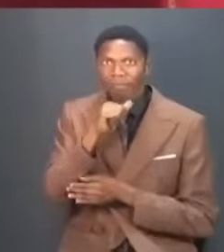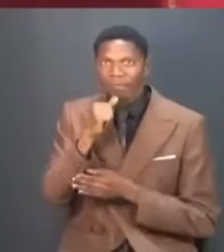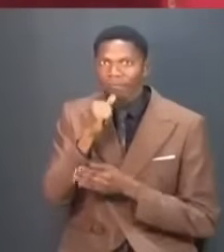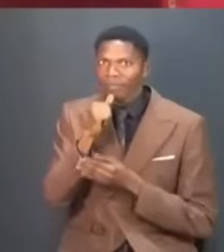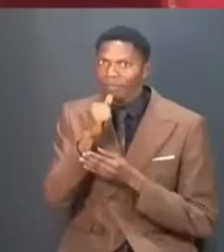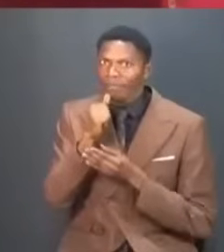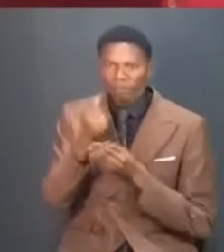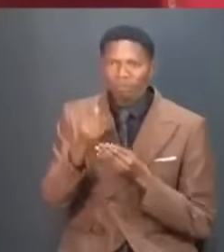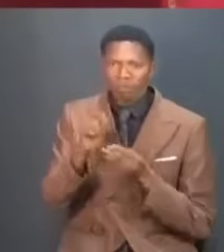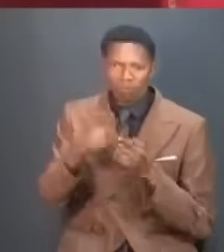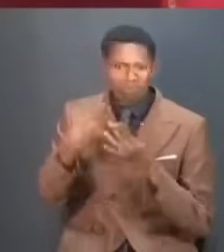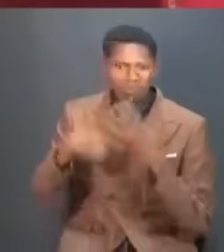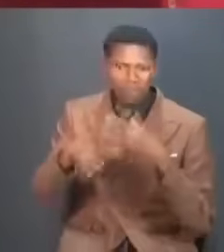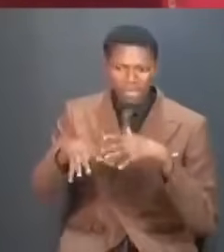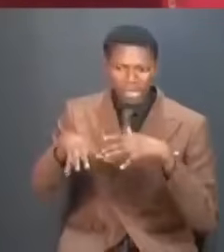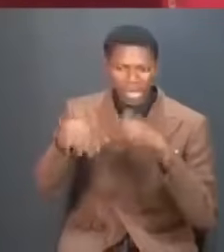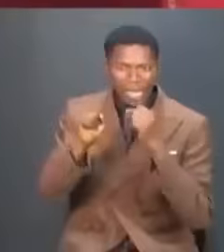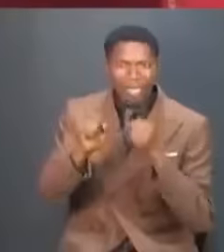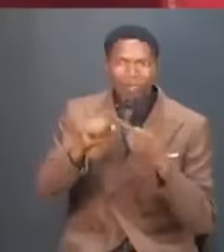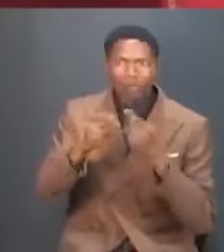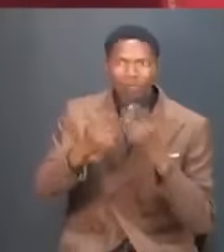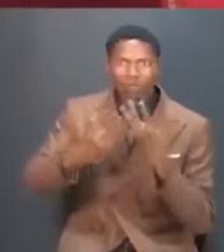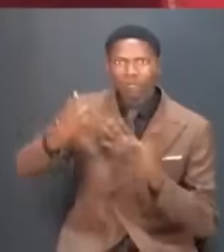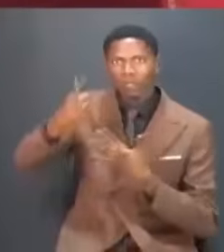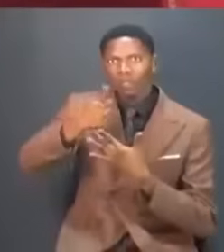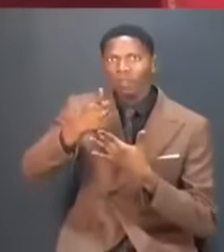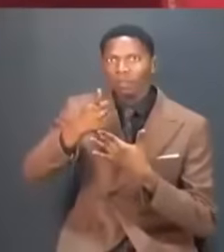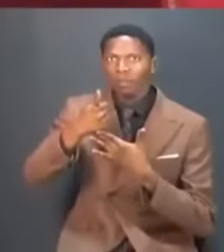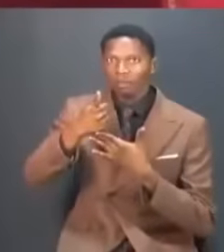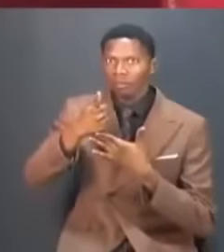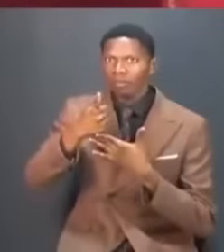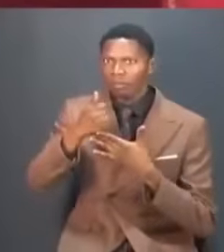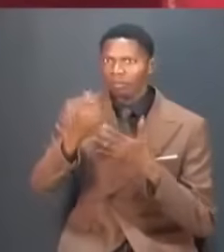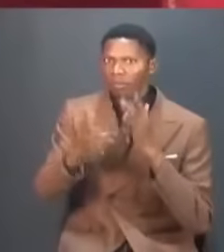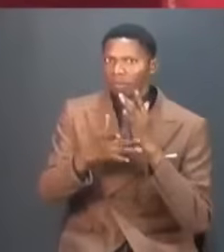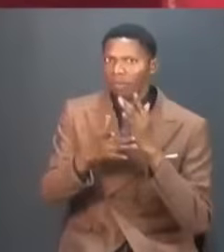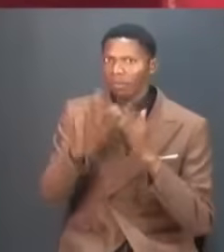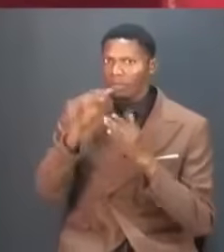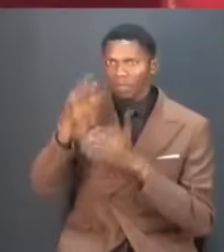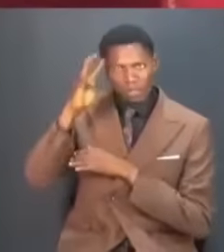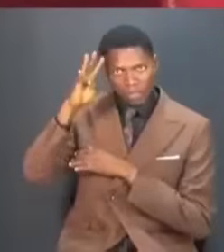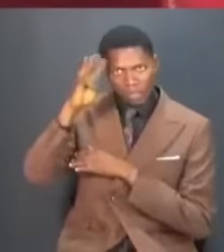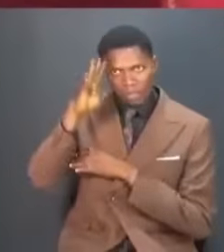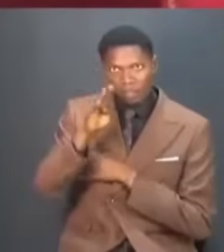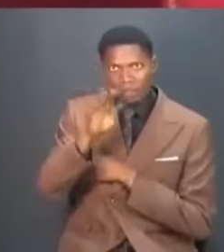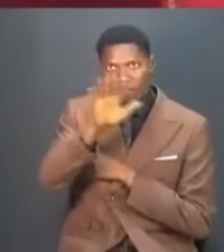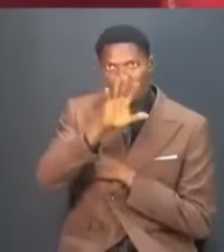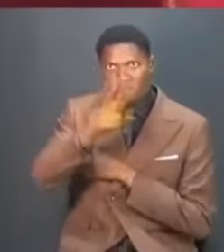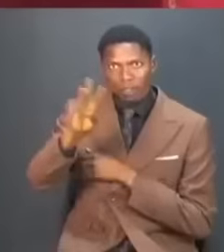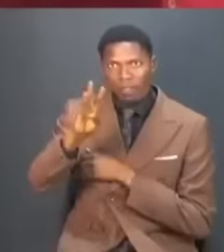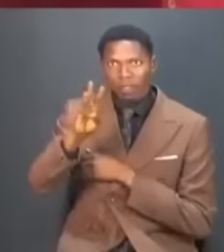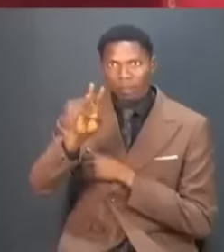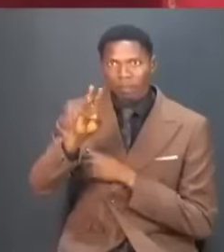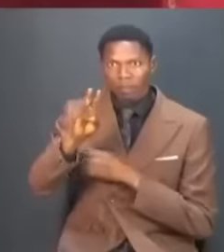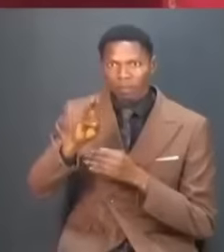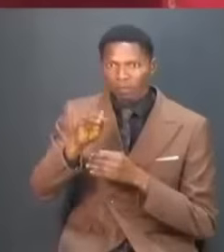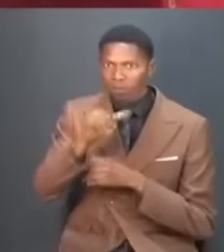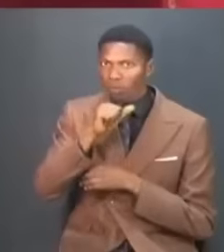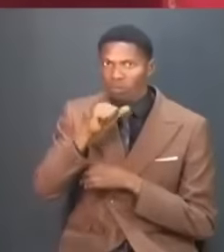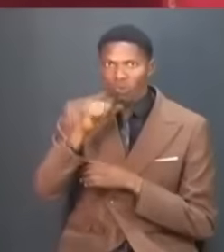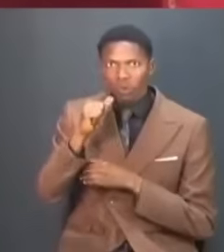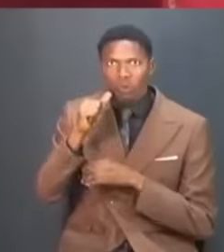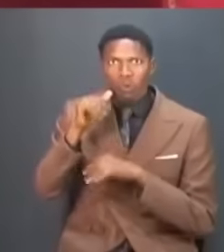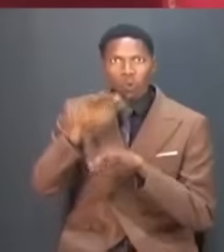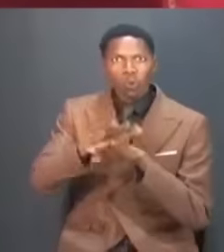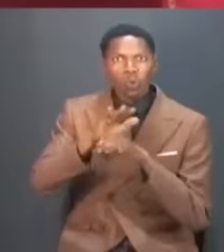encourage adoption of improved technologies and innovations. 56 community field demonstration plots on